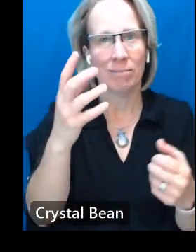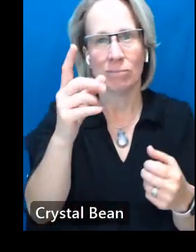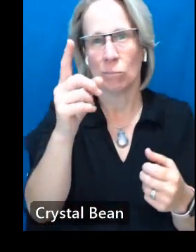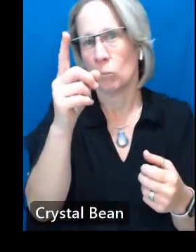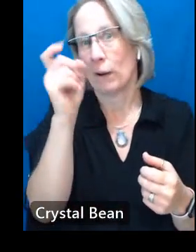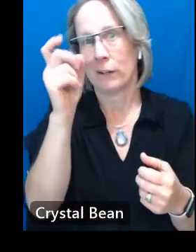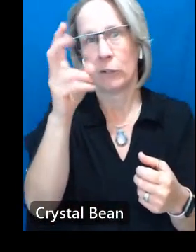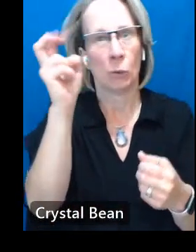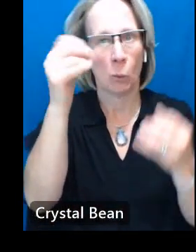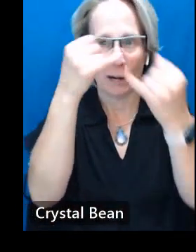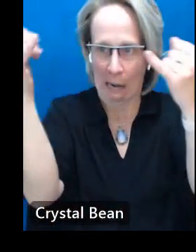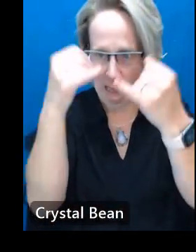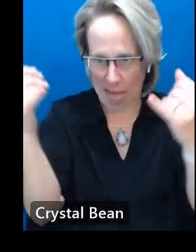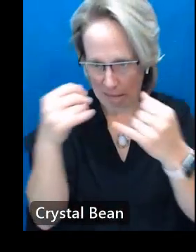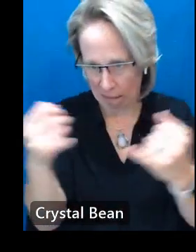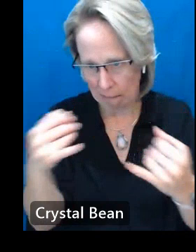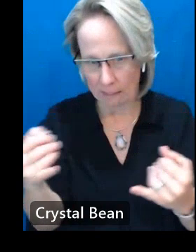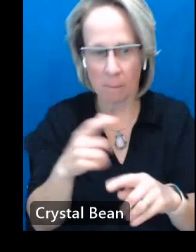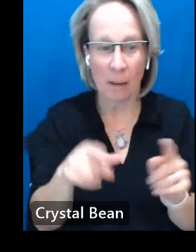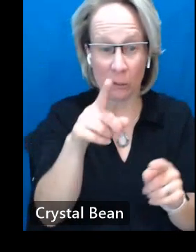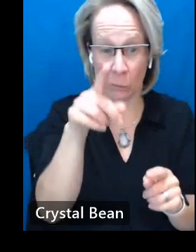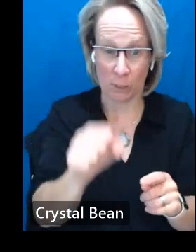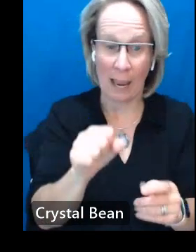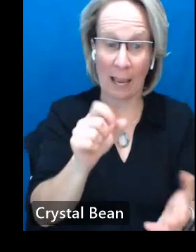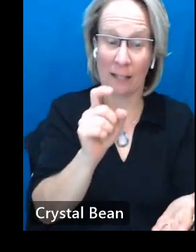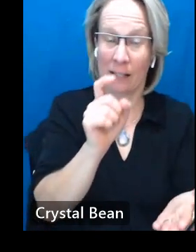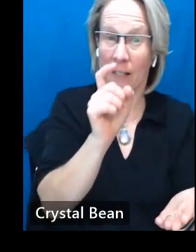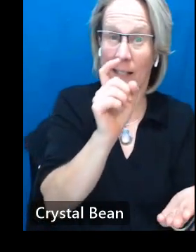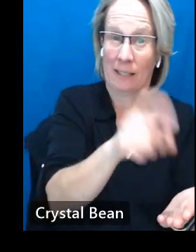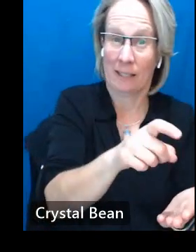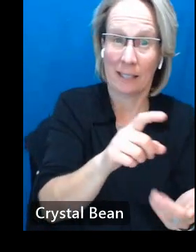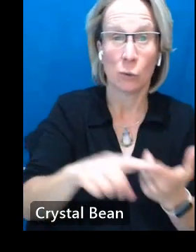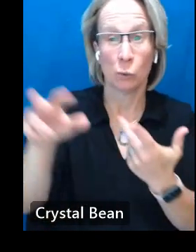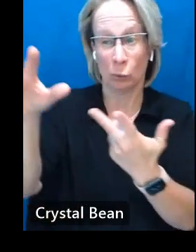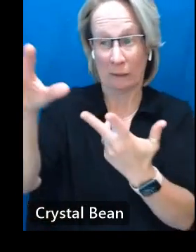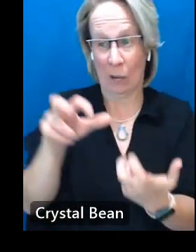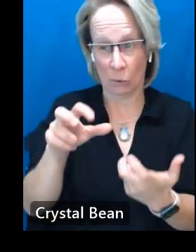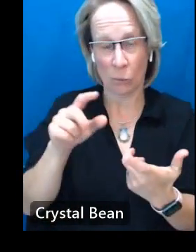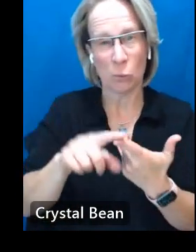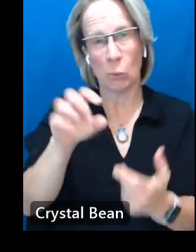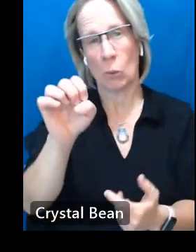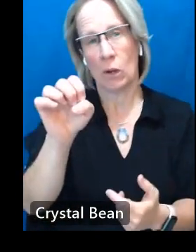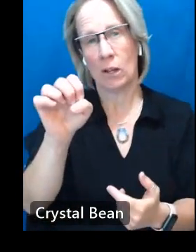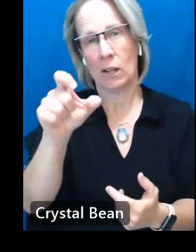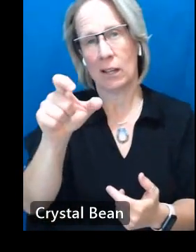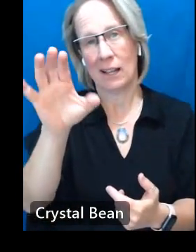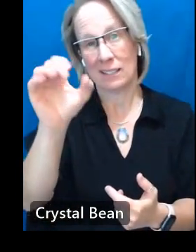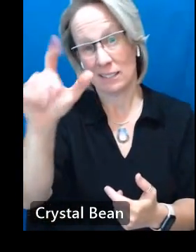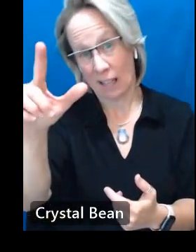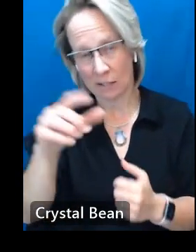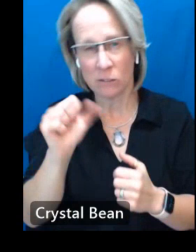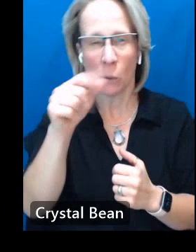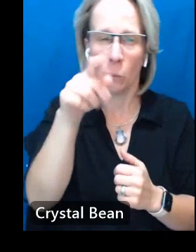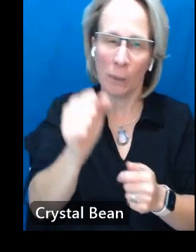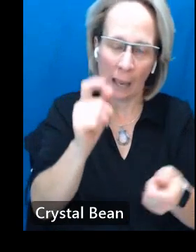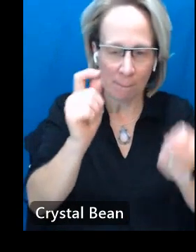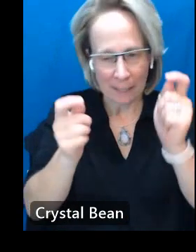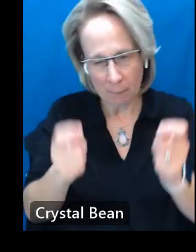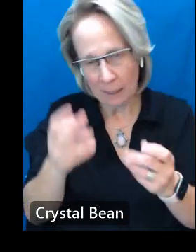you can click on this button here to download the results into Excel. And that's, so you can manipulate the data, create